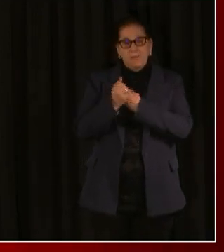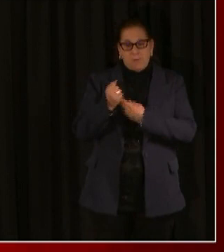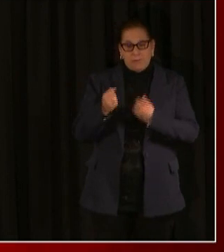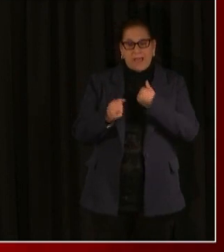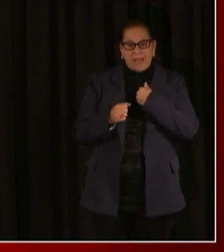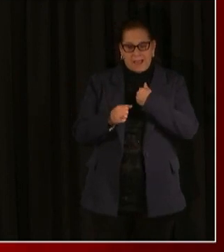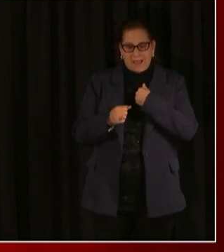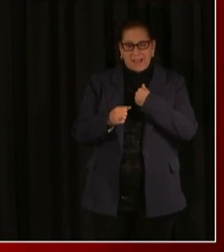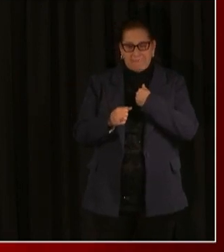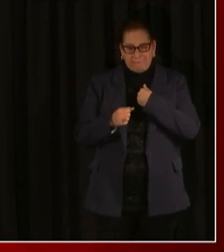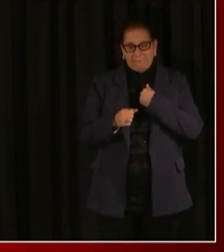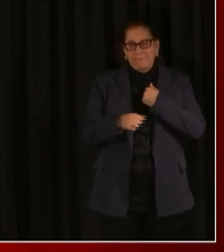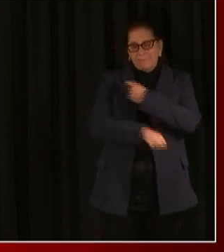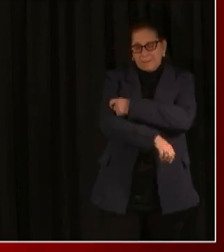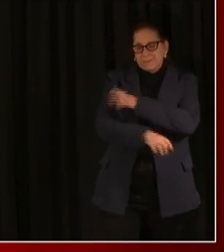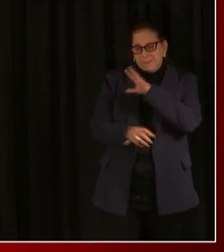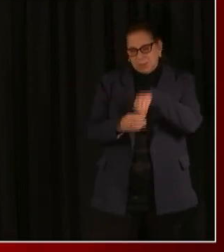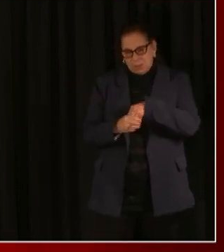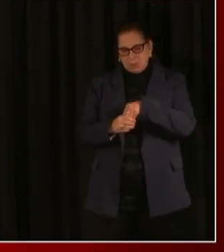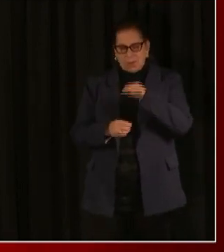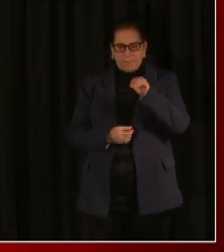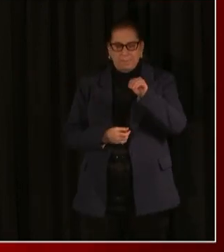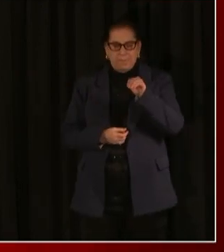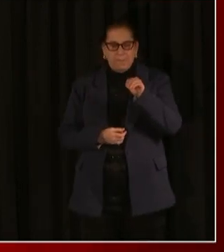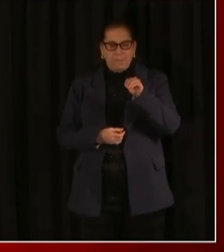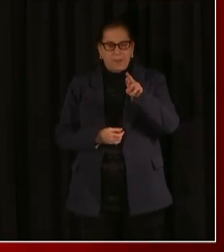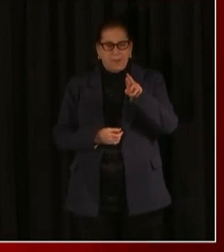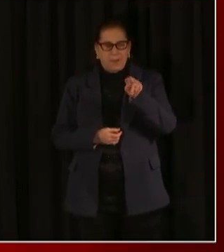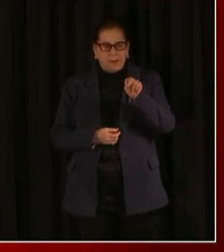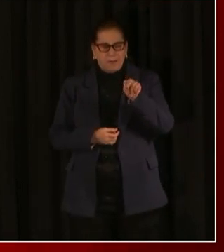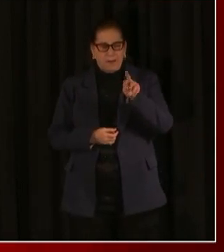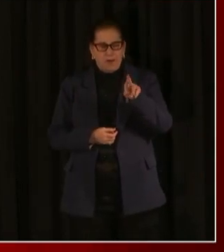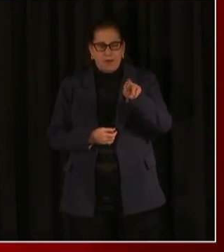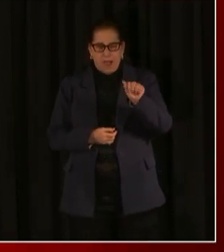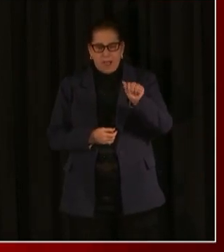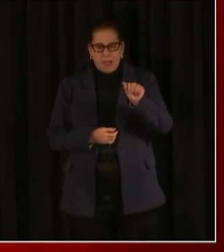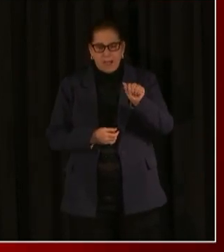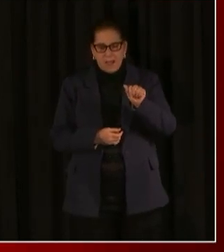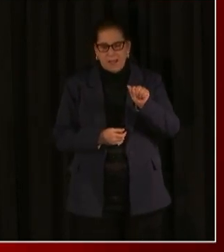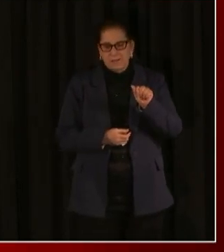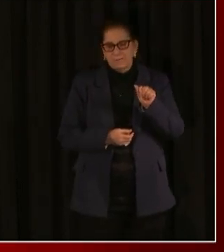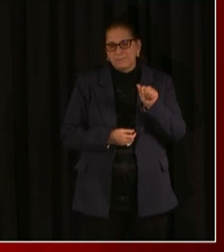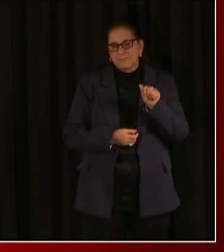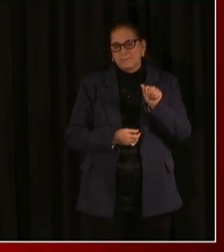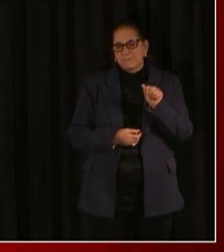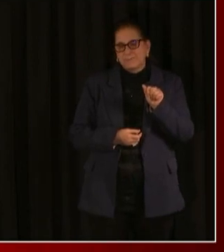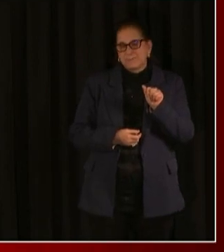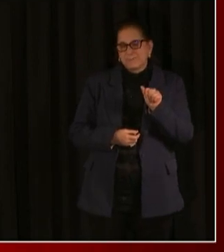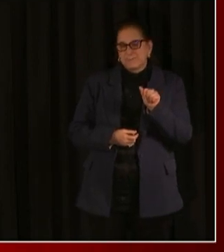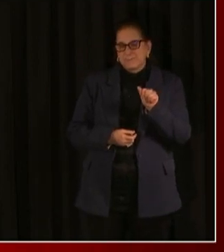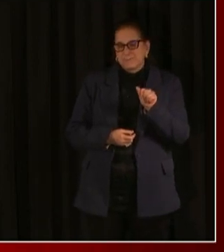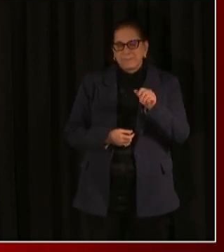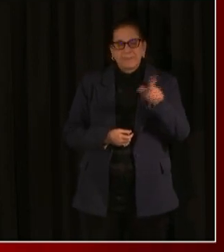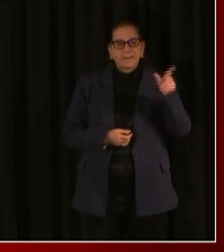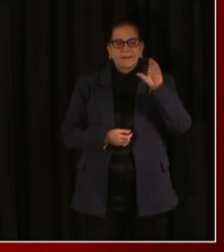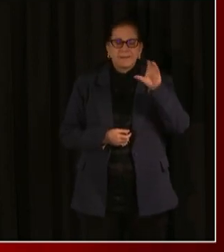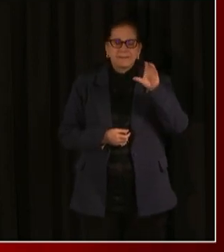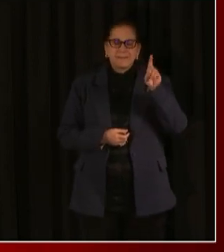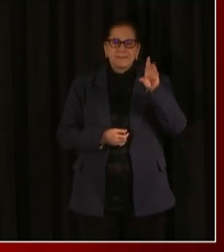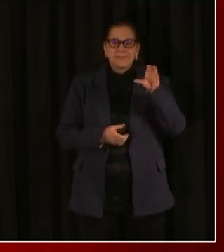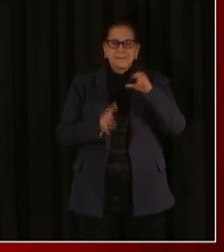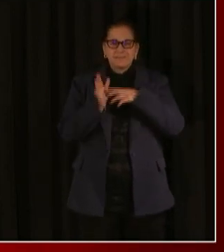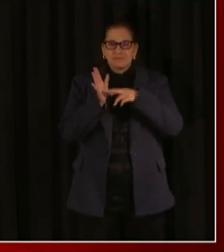proteins. So what this technology has been studied for decades, but these are the first